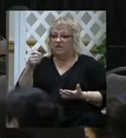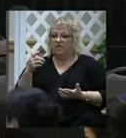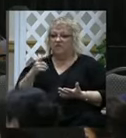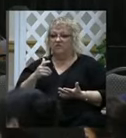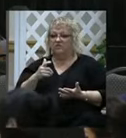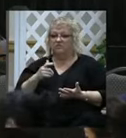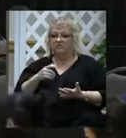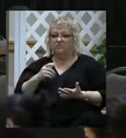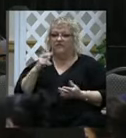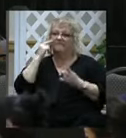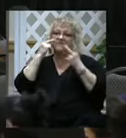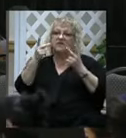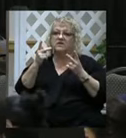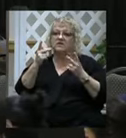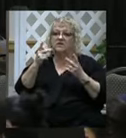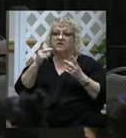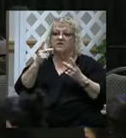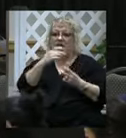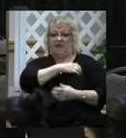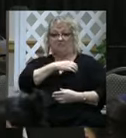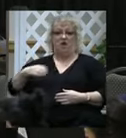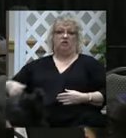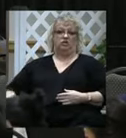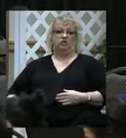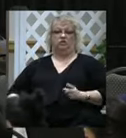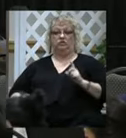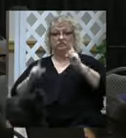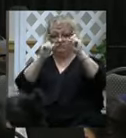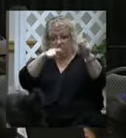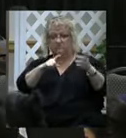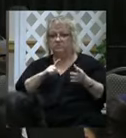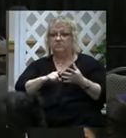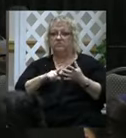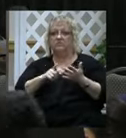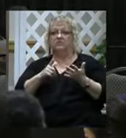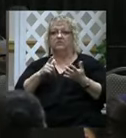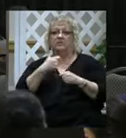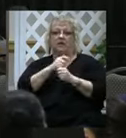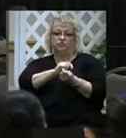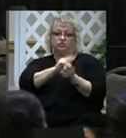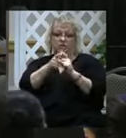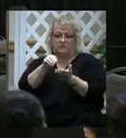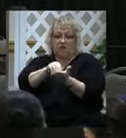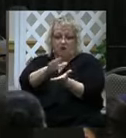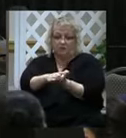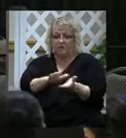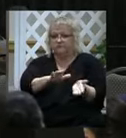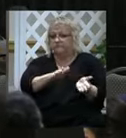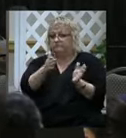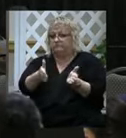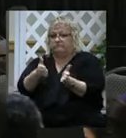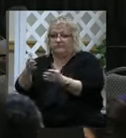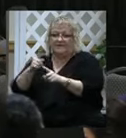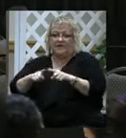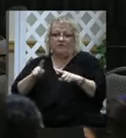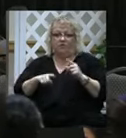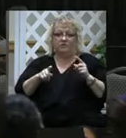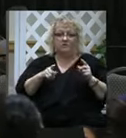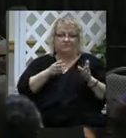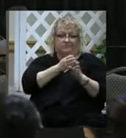for visiting dignitaries while they're here. They may interpret for those people. They may translate documents.